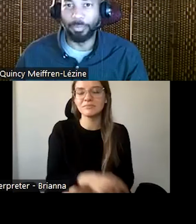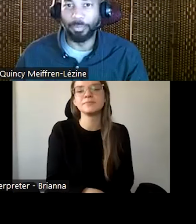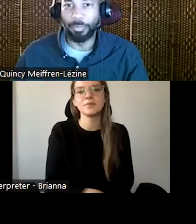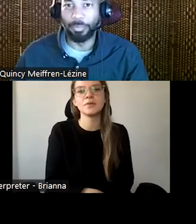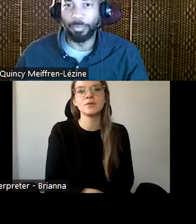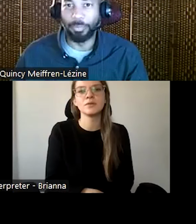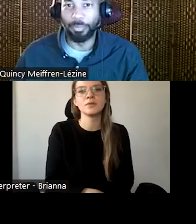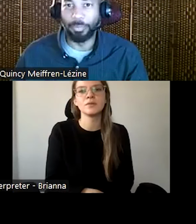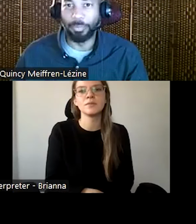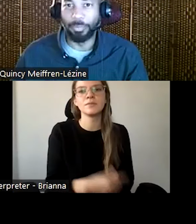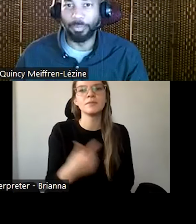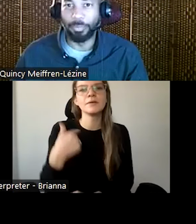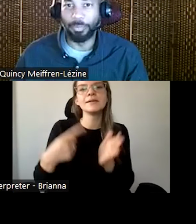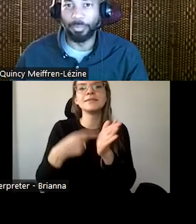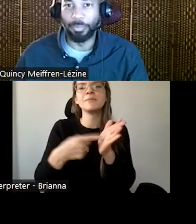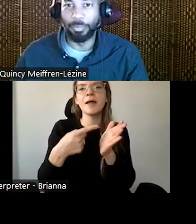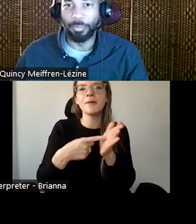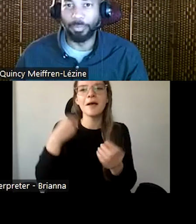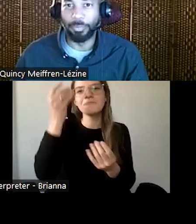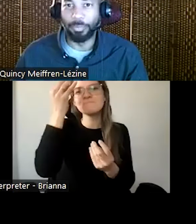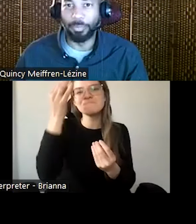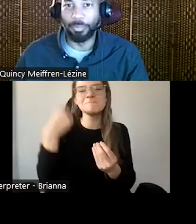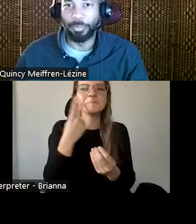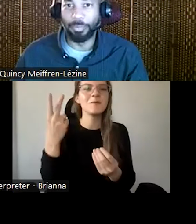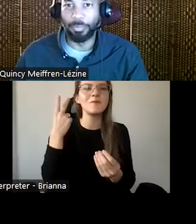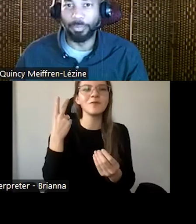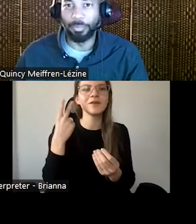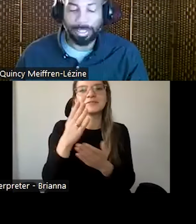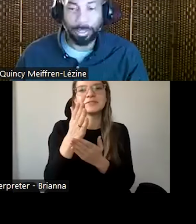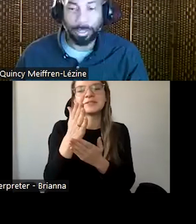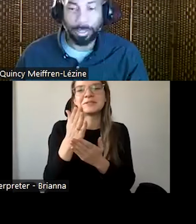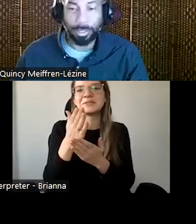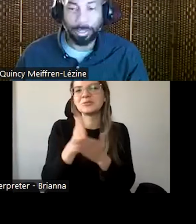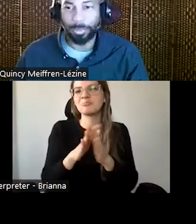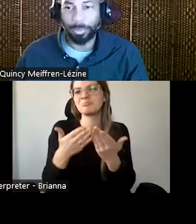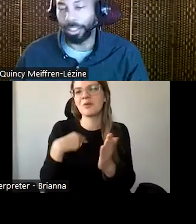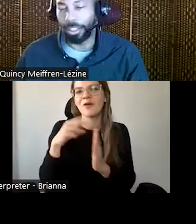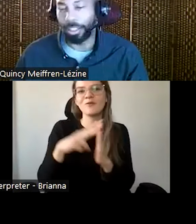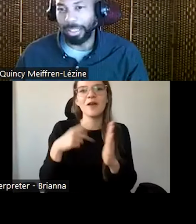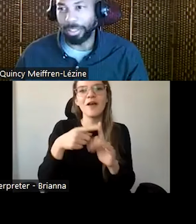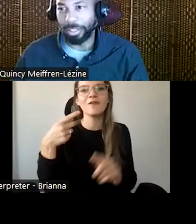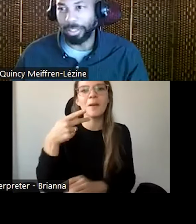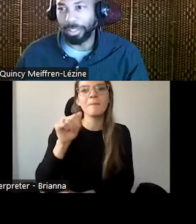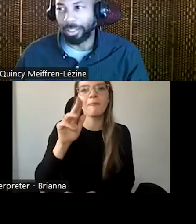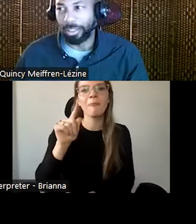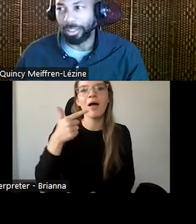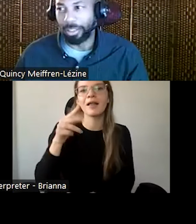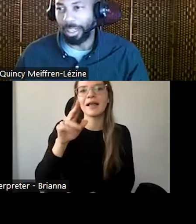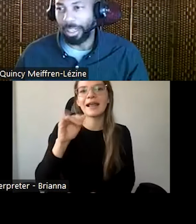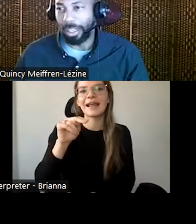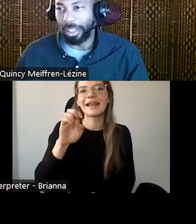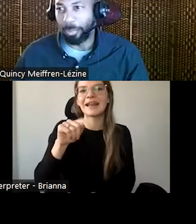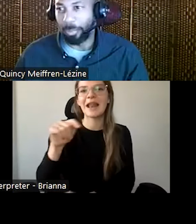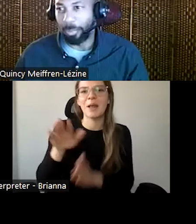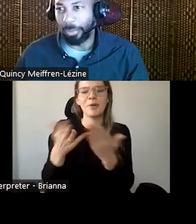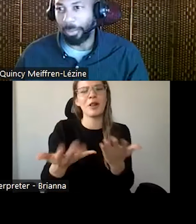And I sometimes reflect back to some that I read from Paul Quinet's book long ago,